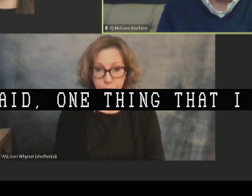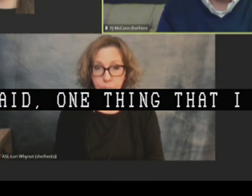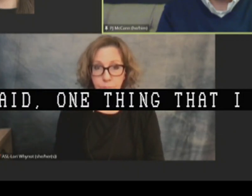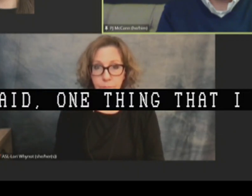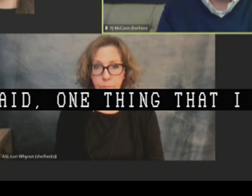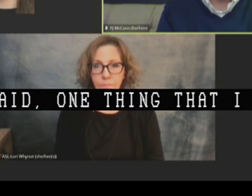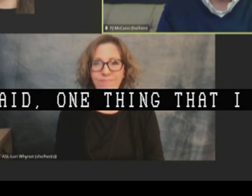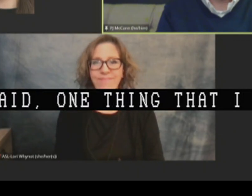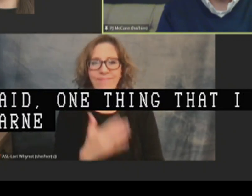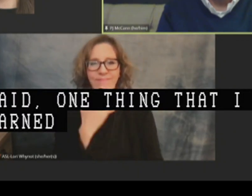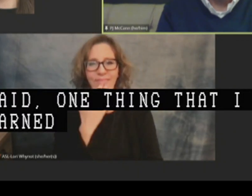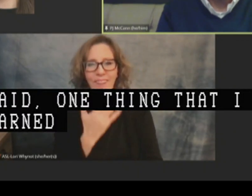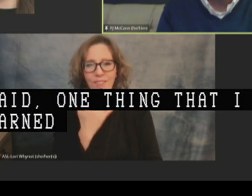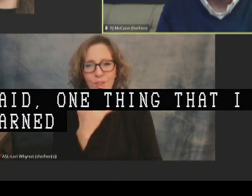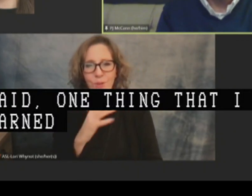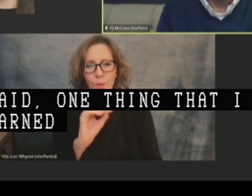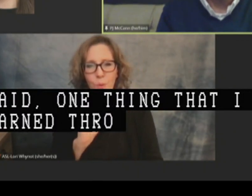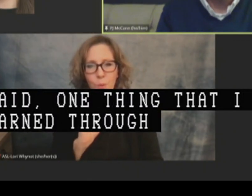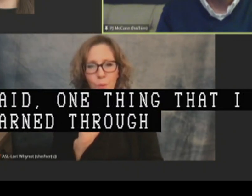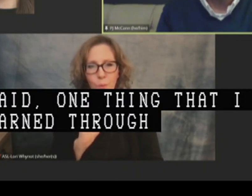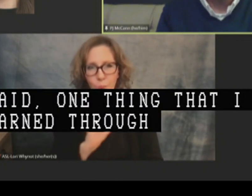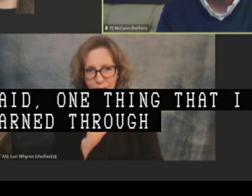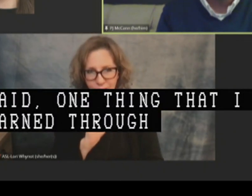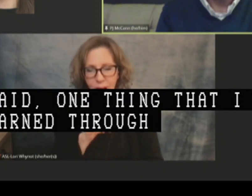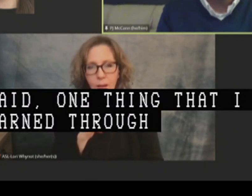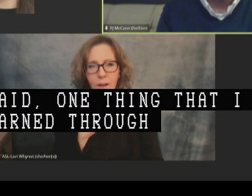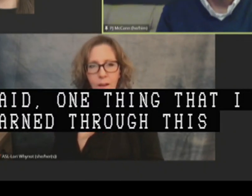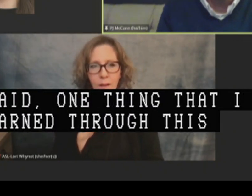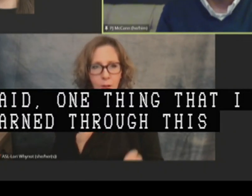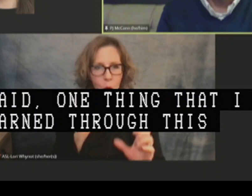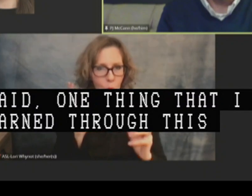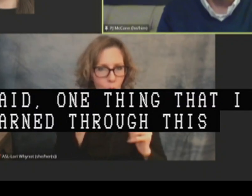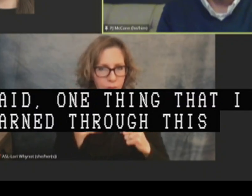Thank you very much, Olivia. I hope you can hear me all right.